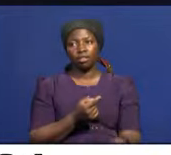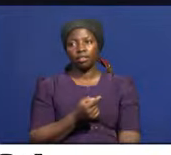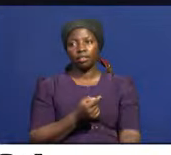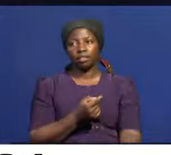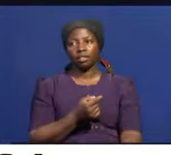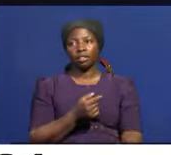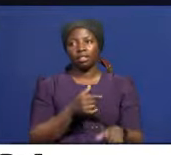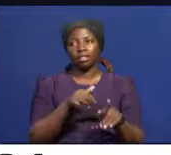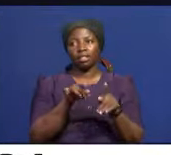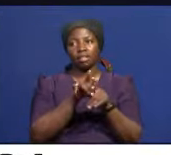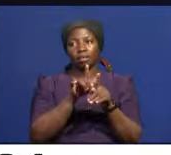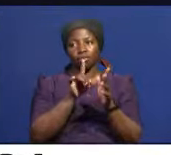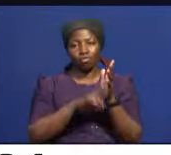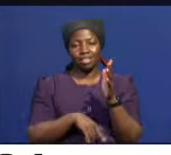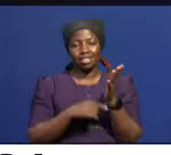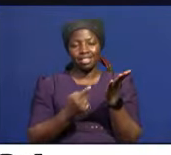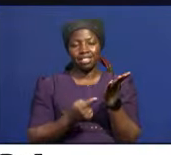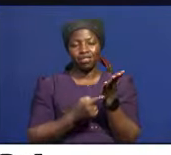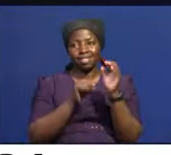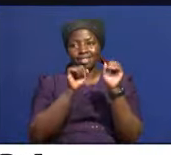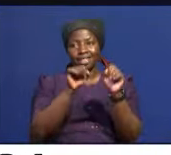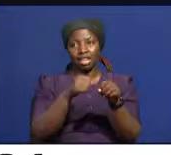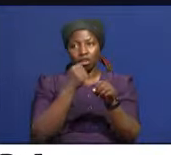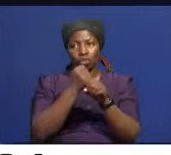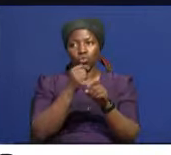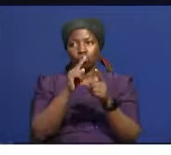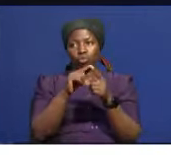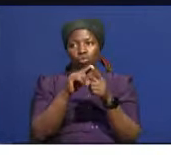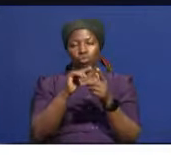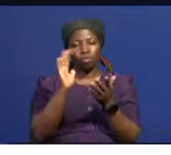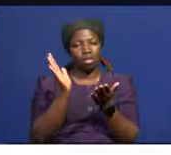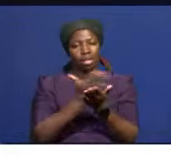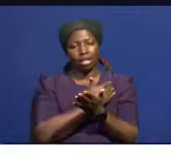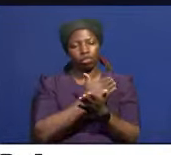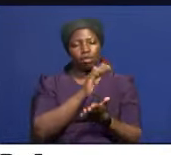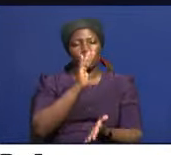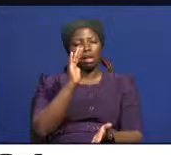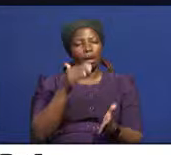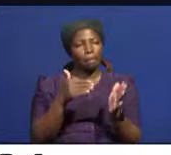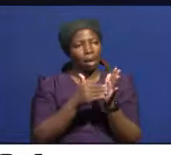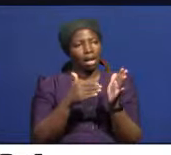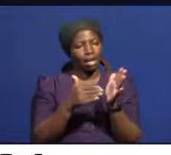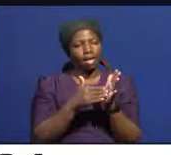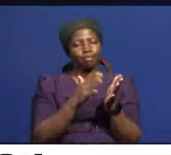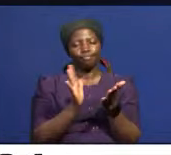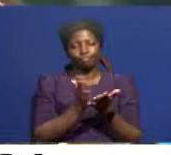and what it can do to bring down barriers,